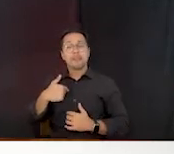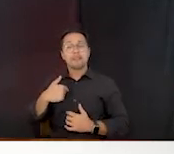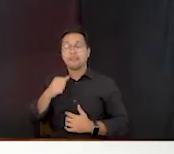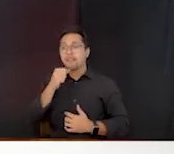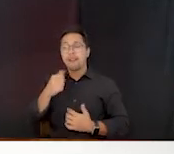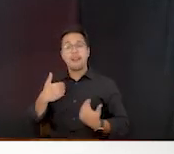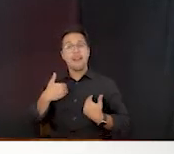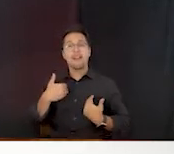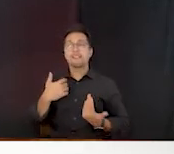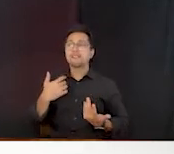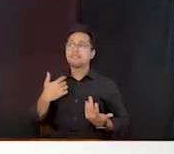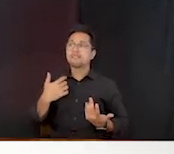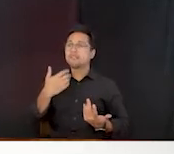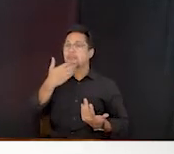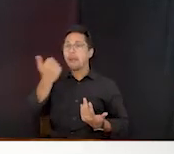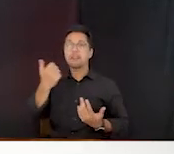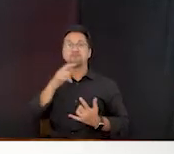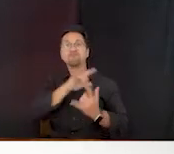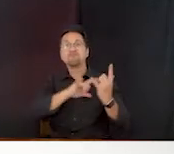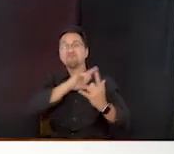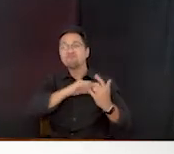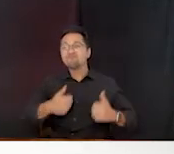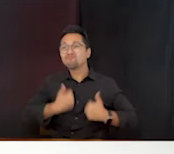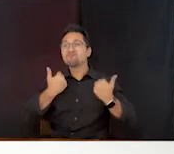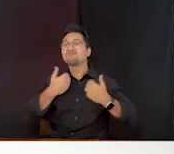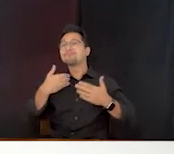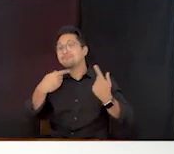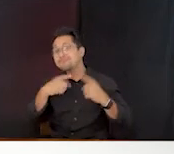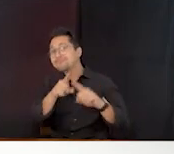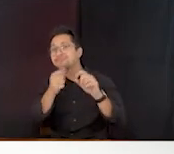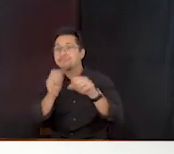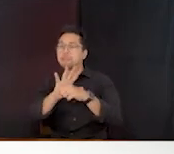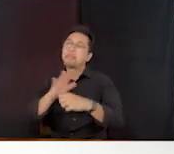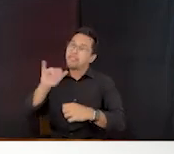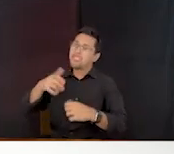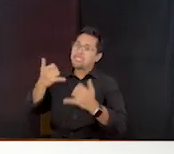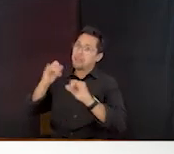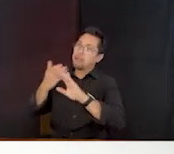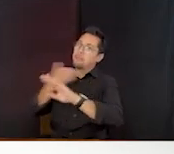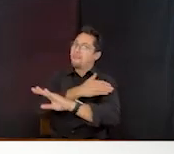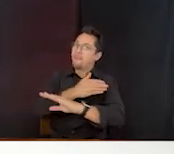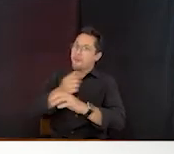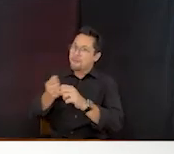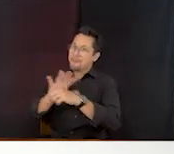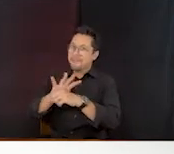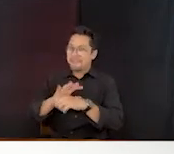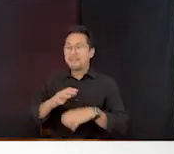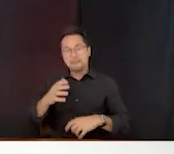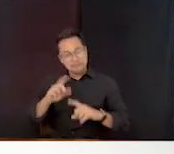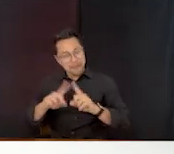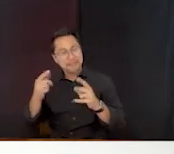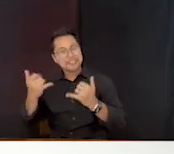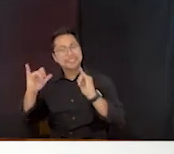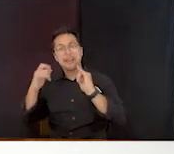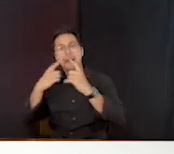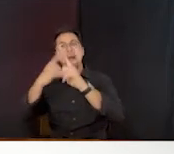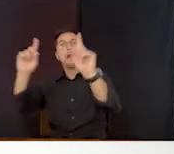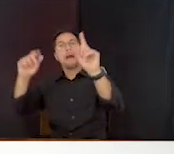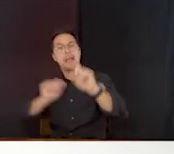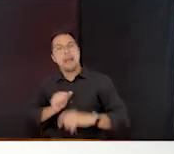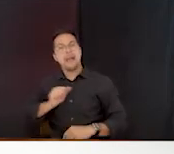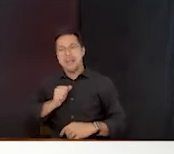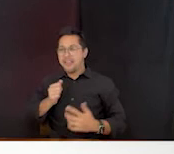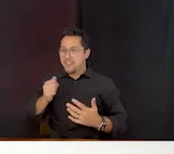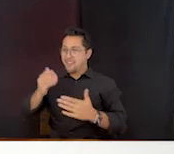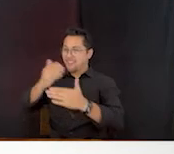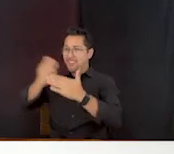had the best love life during the pandemic, and that was even before that. But I still made it through, and at the end of the